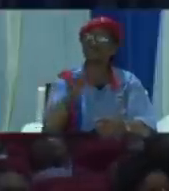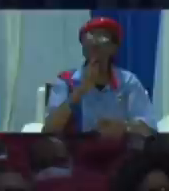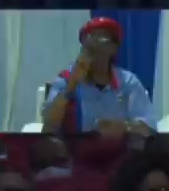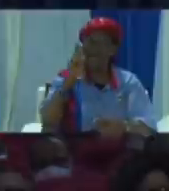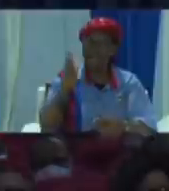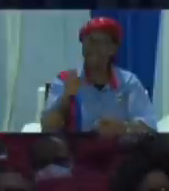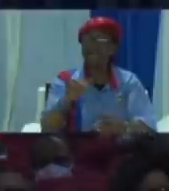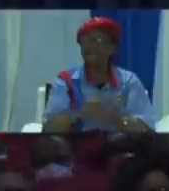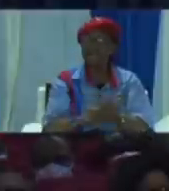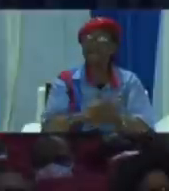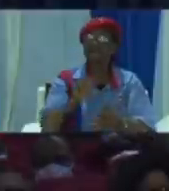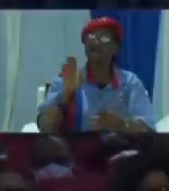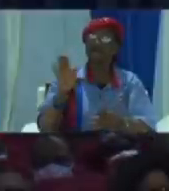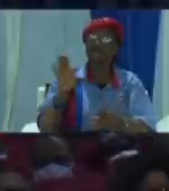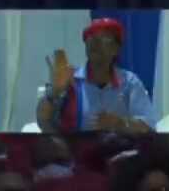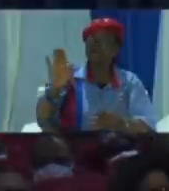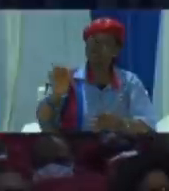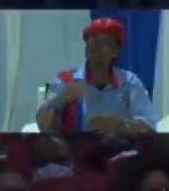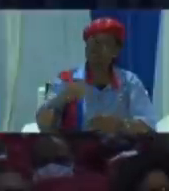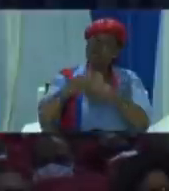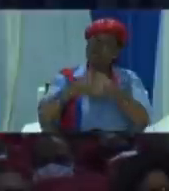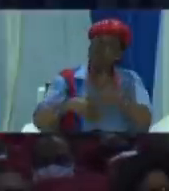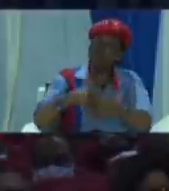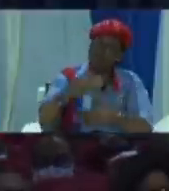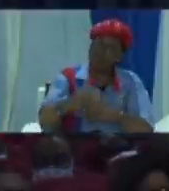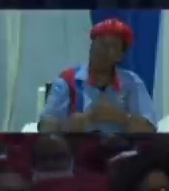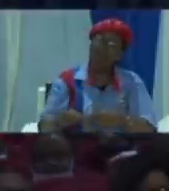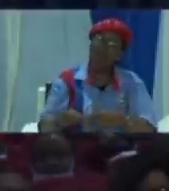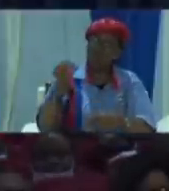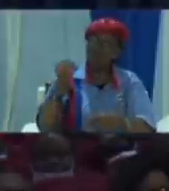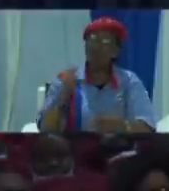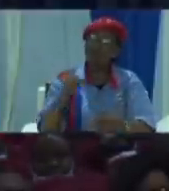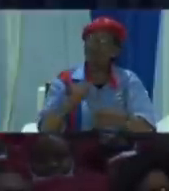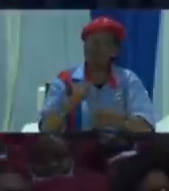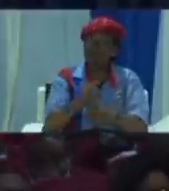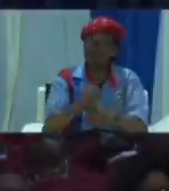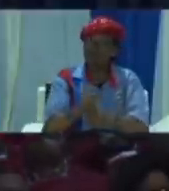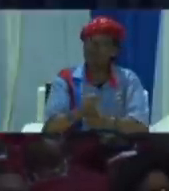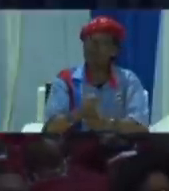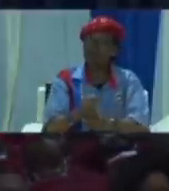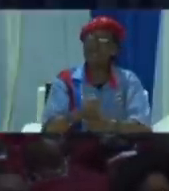That your progress was steady and fast